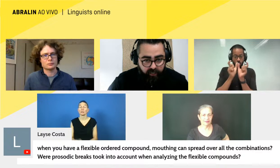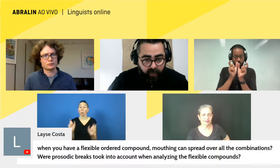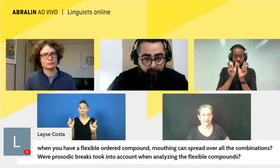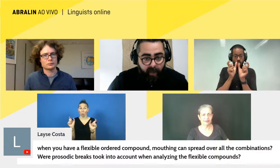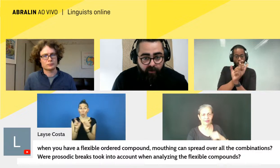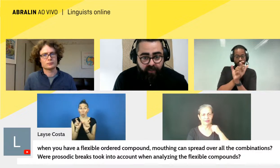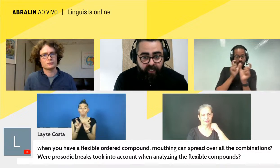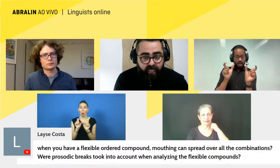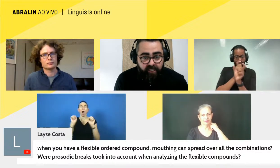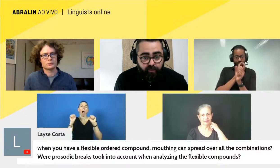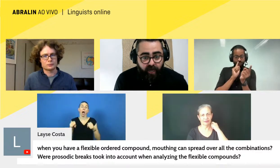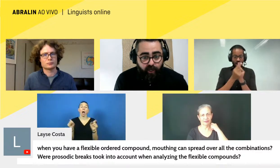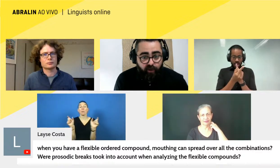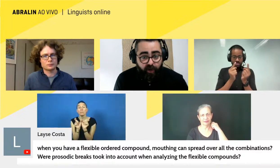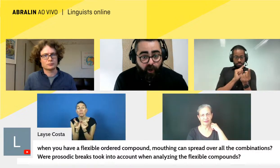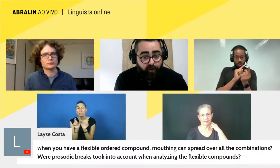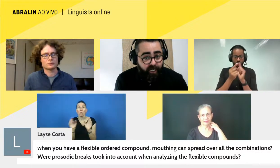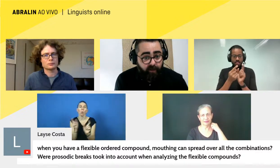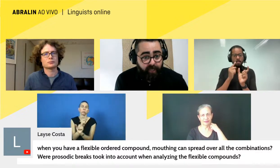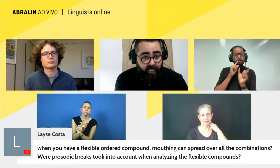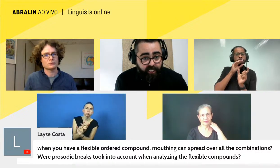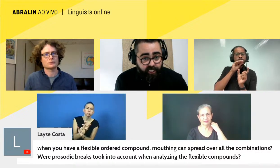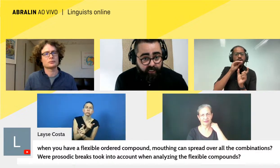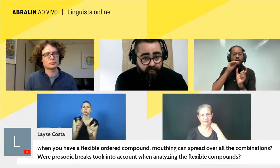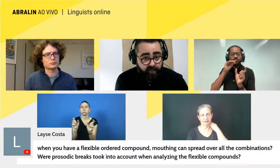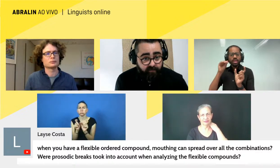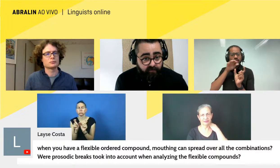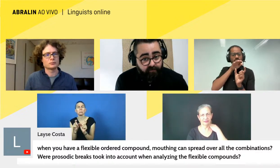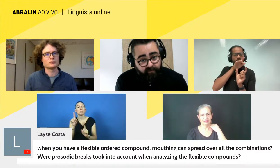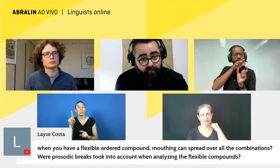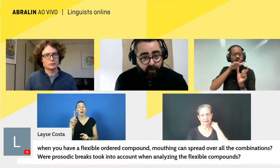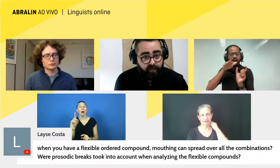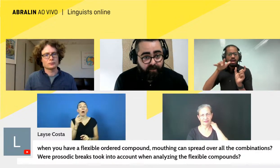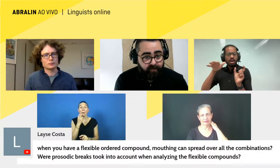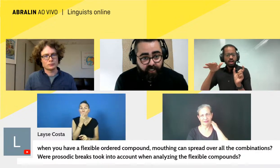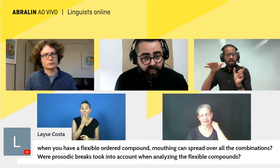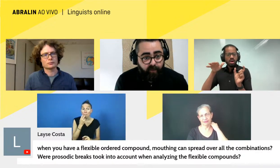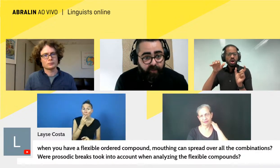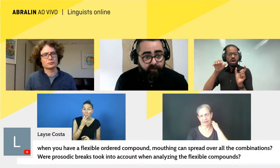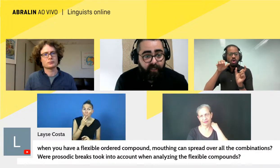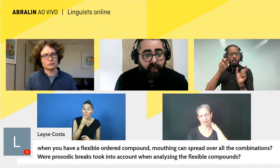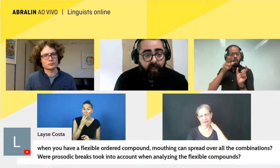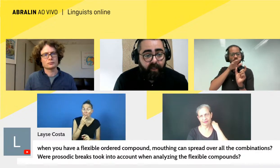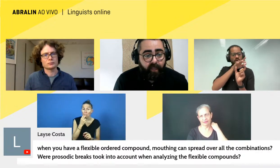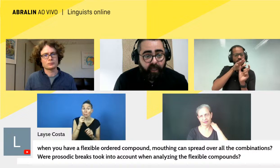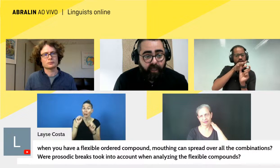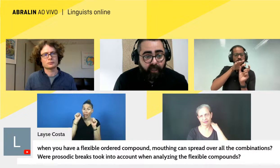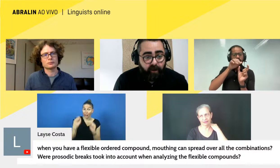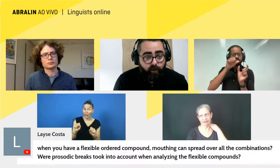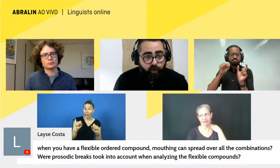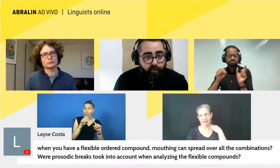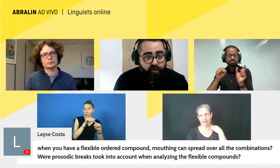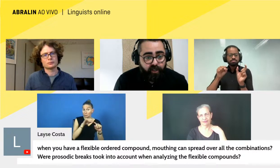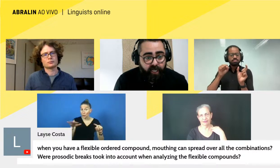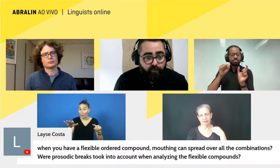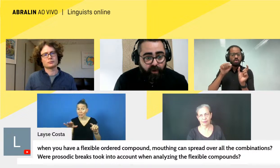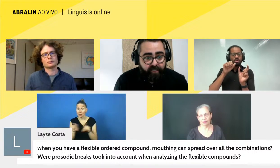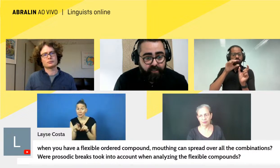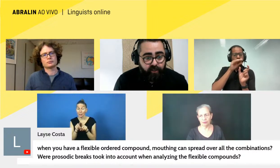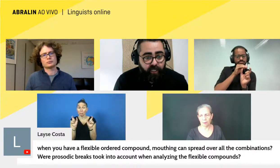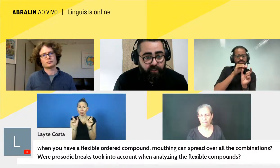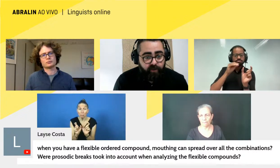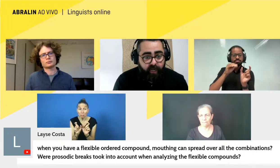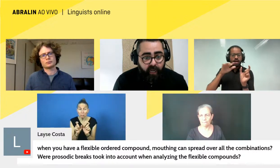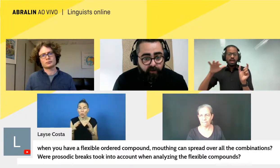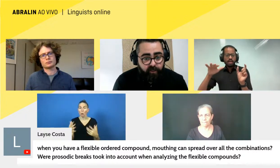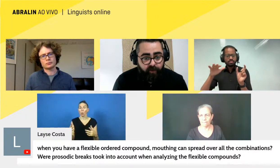compound, mouthing can spread over all the combinations or just some of them. Were prosodic breaks